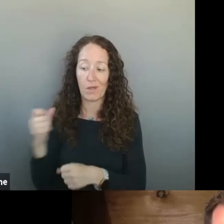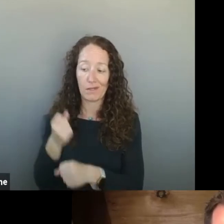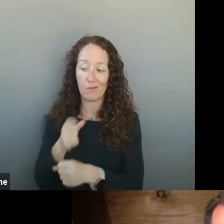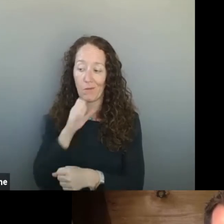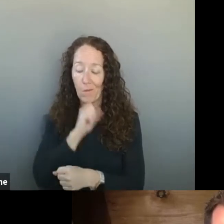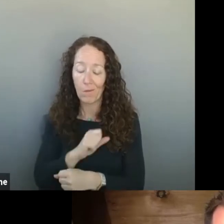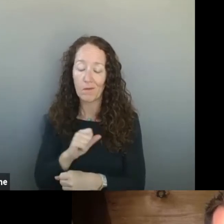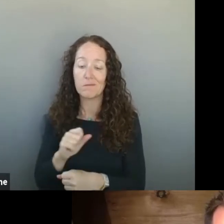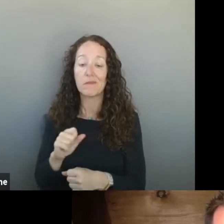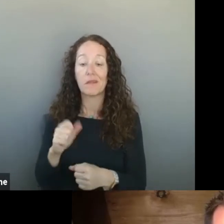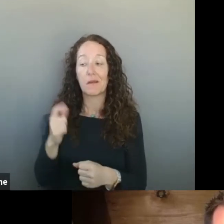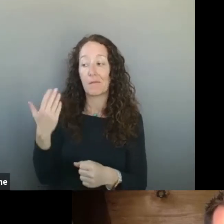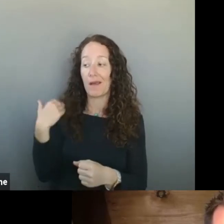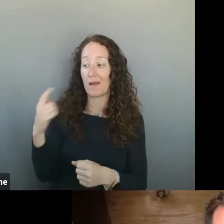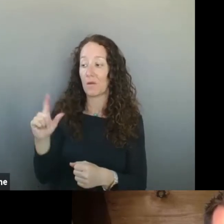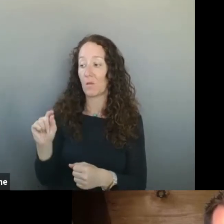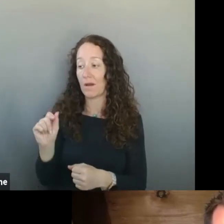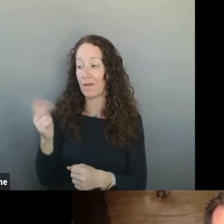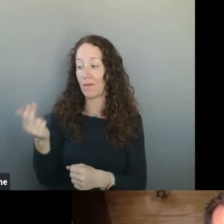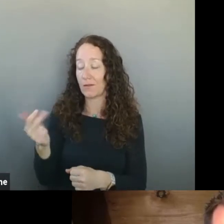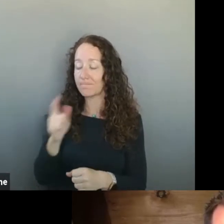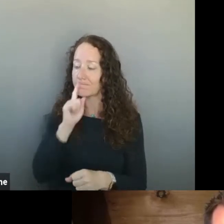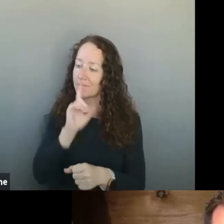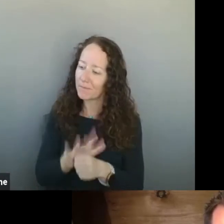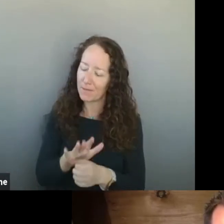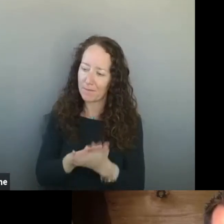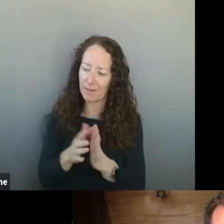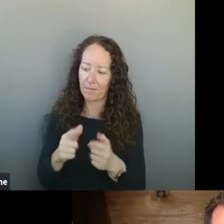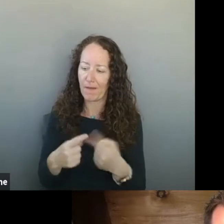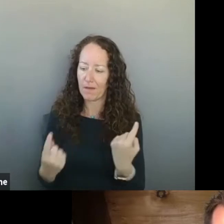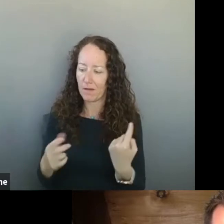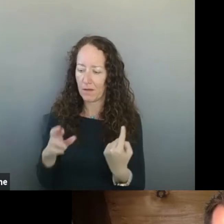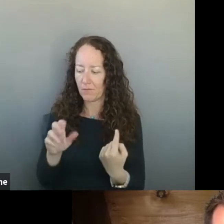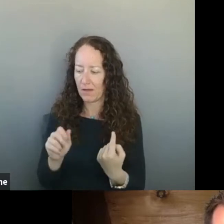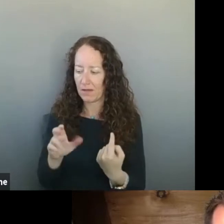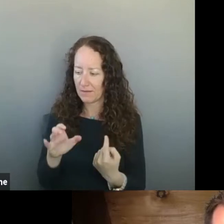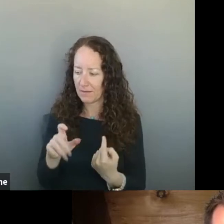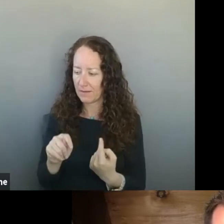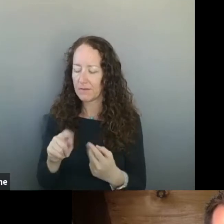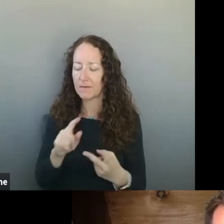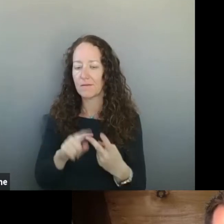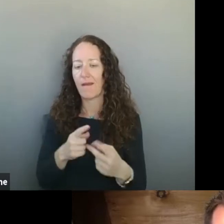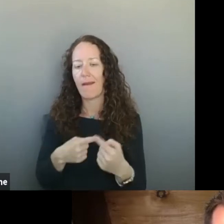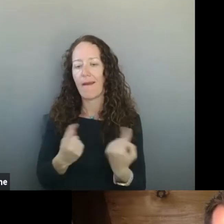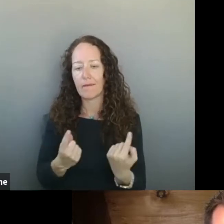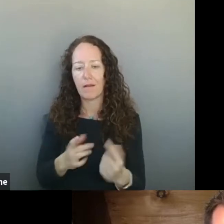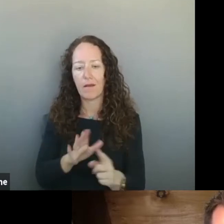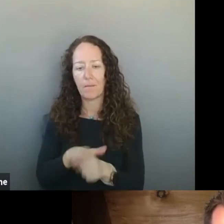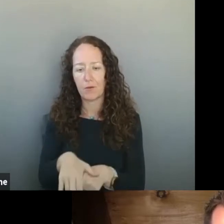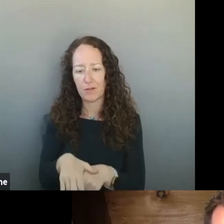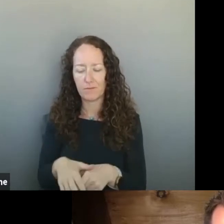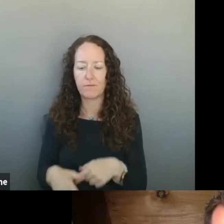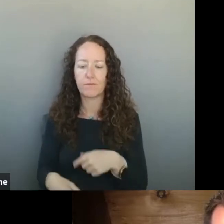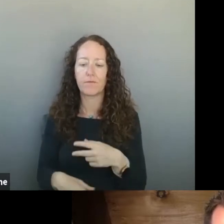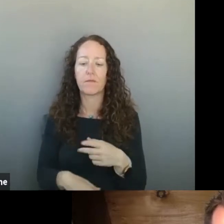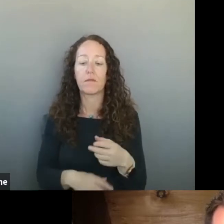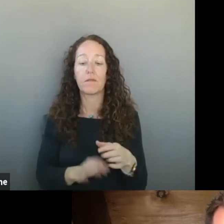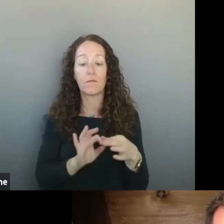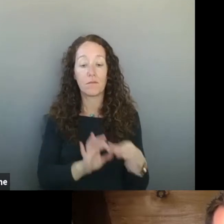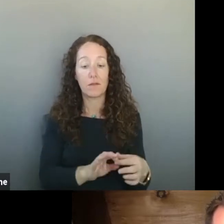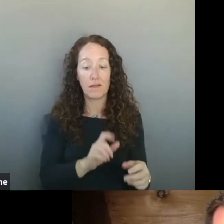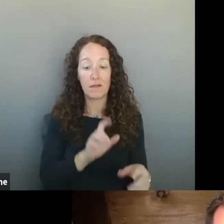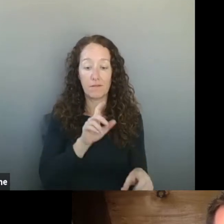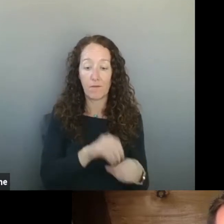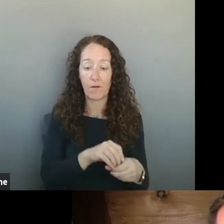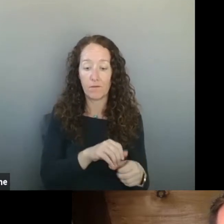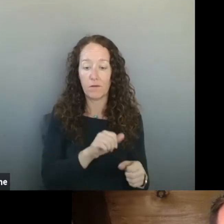anti-oppressive in its work and operations. Relatedly, he is a principal of the consulting group Work,